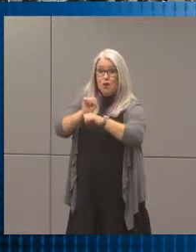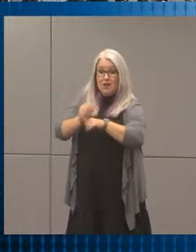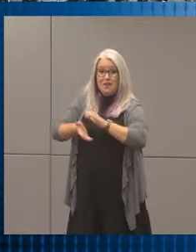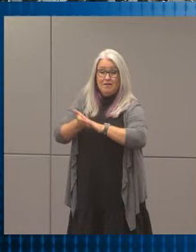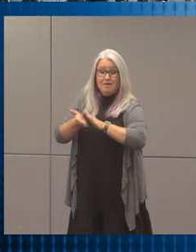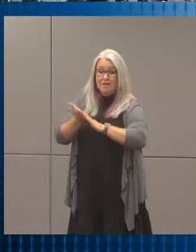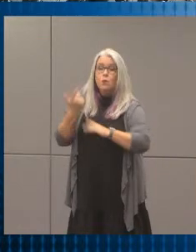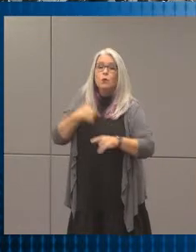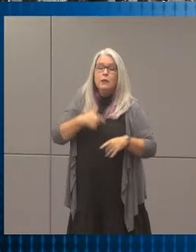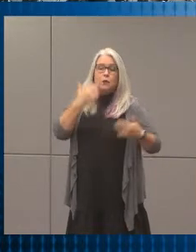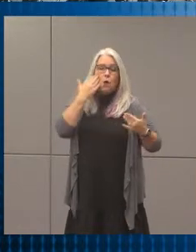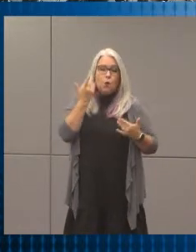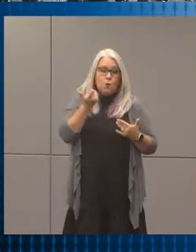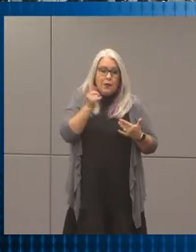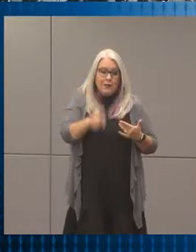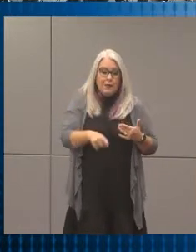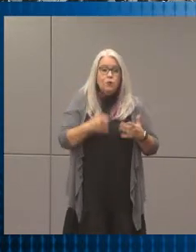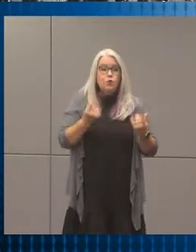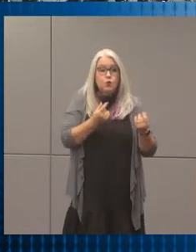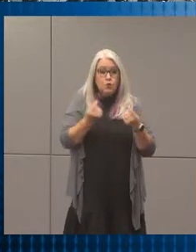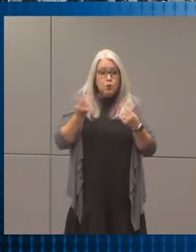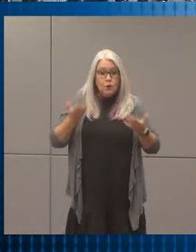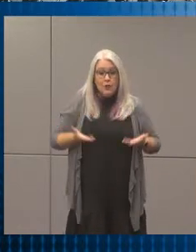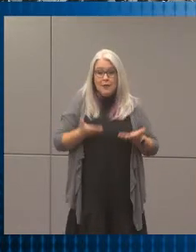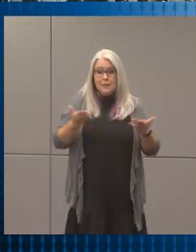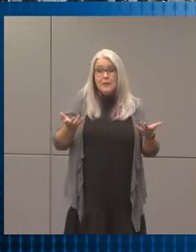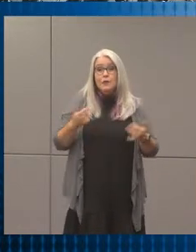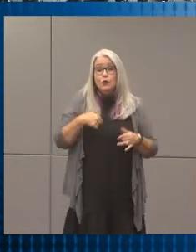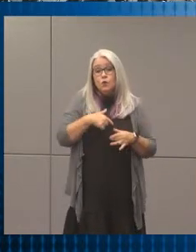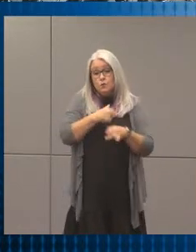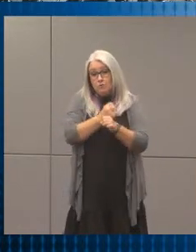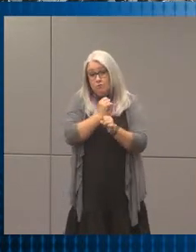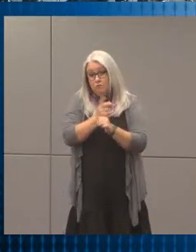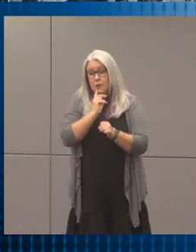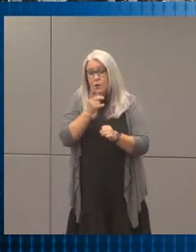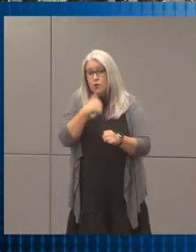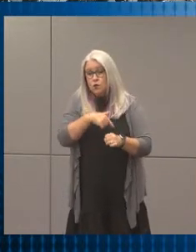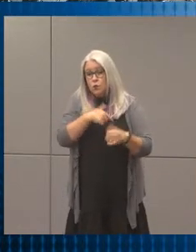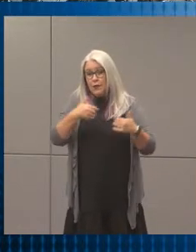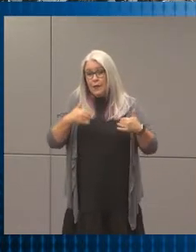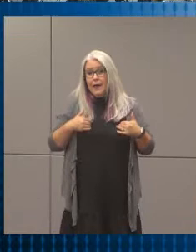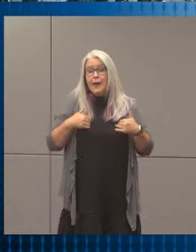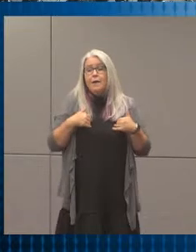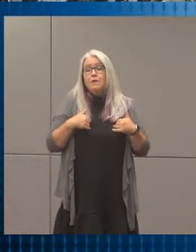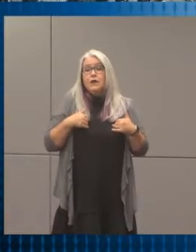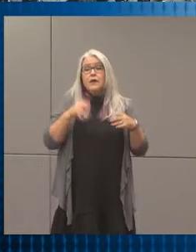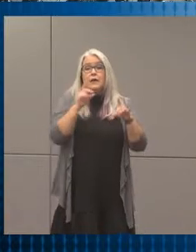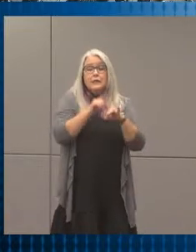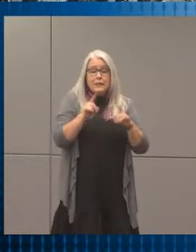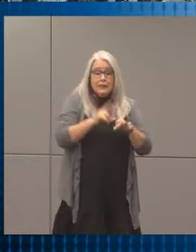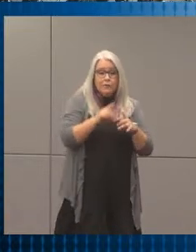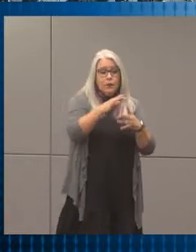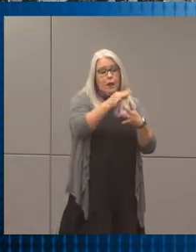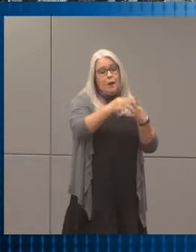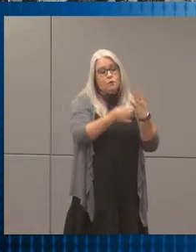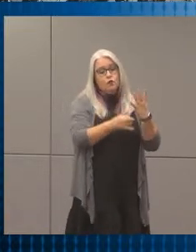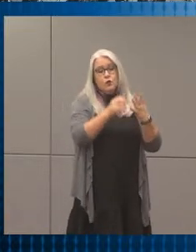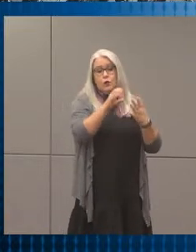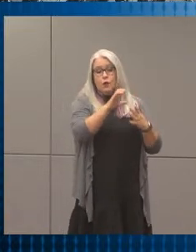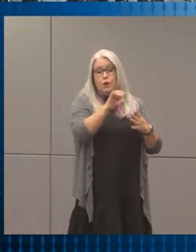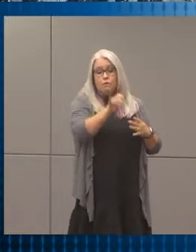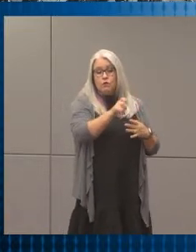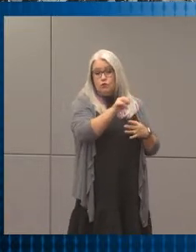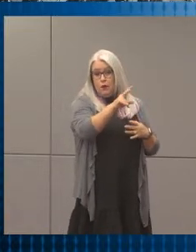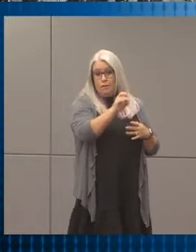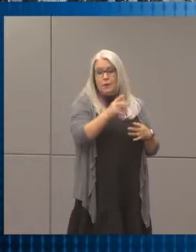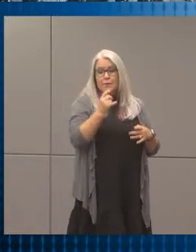to do this, but to make sure and ensure that a different flavor of Java will work in its place is our